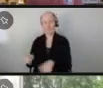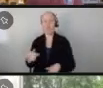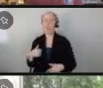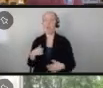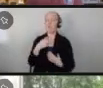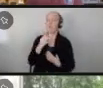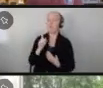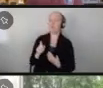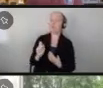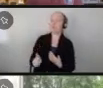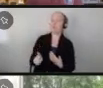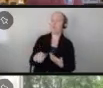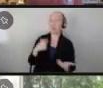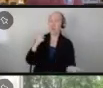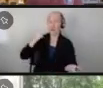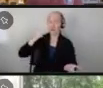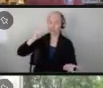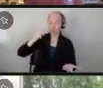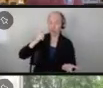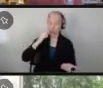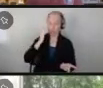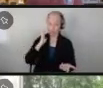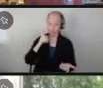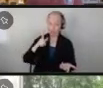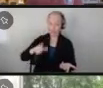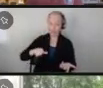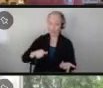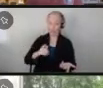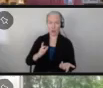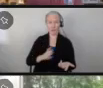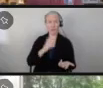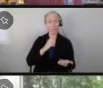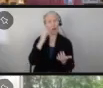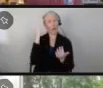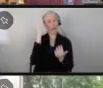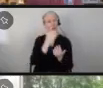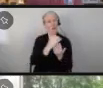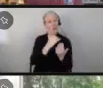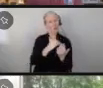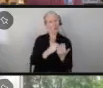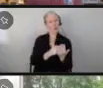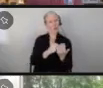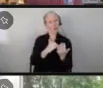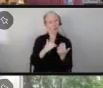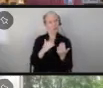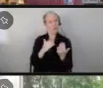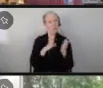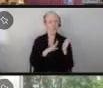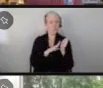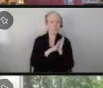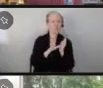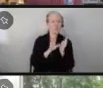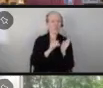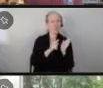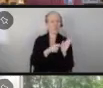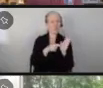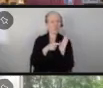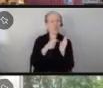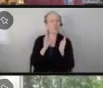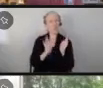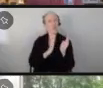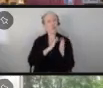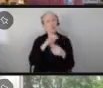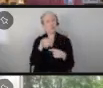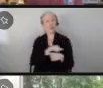will eventually be needed is formal courses to be developed and required for individuals